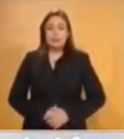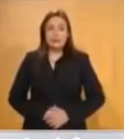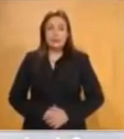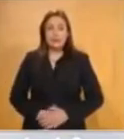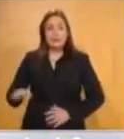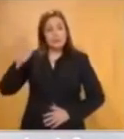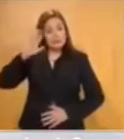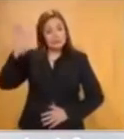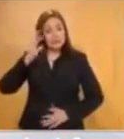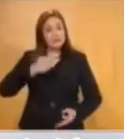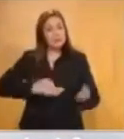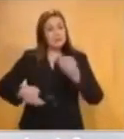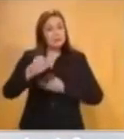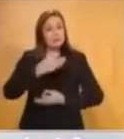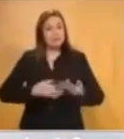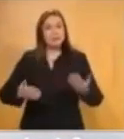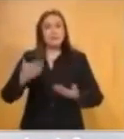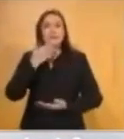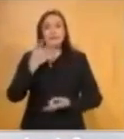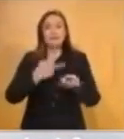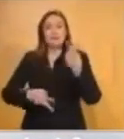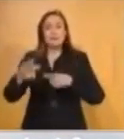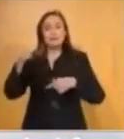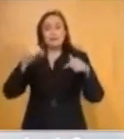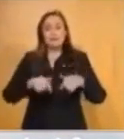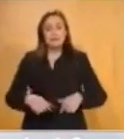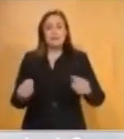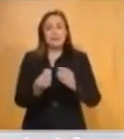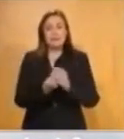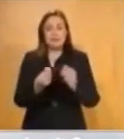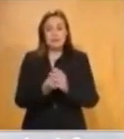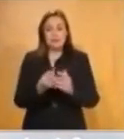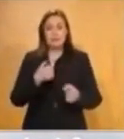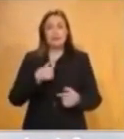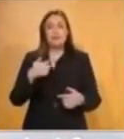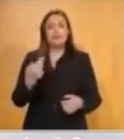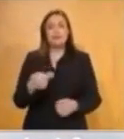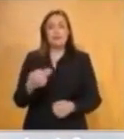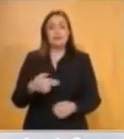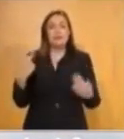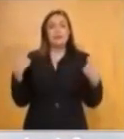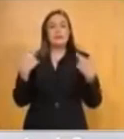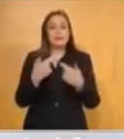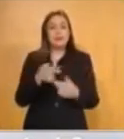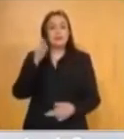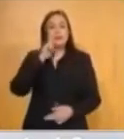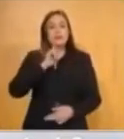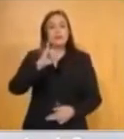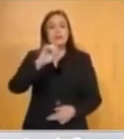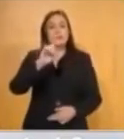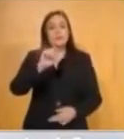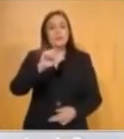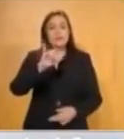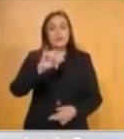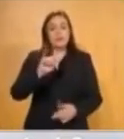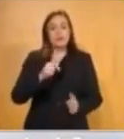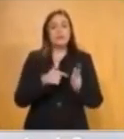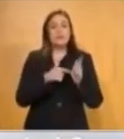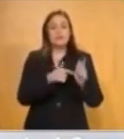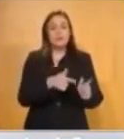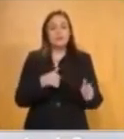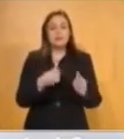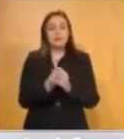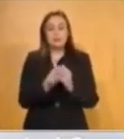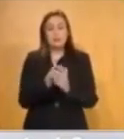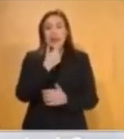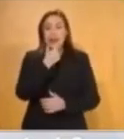Hello everybody, welcome to the English class. My name is Idalia Garza Martinez and I'm going to continue with the English class because we